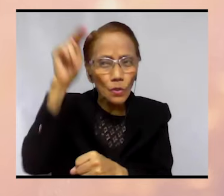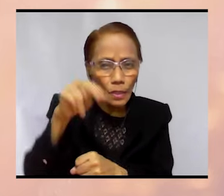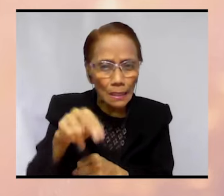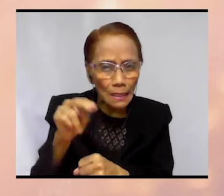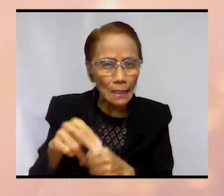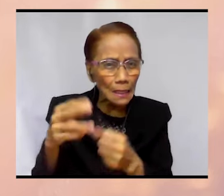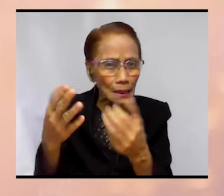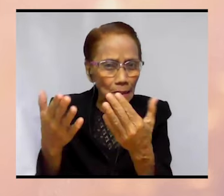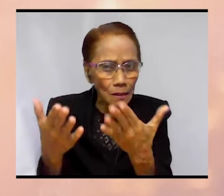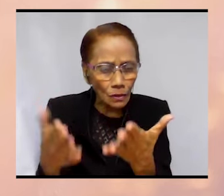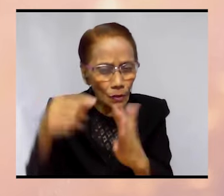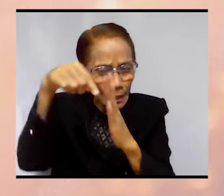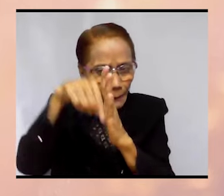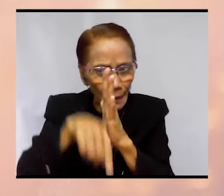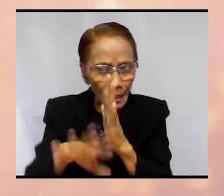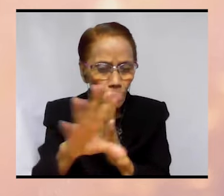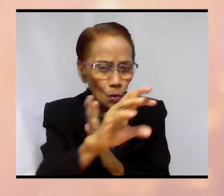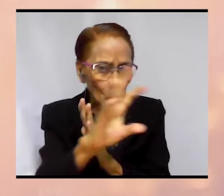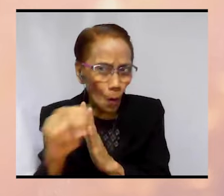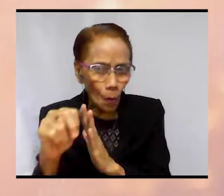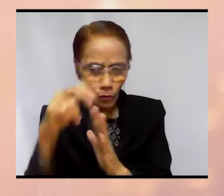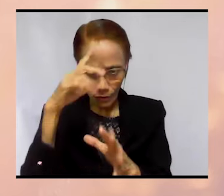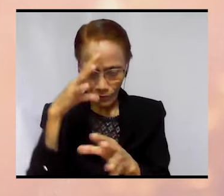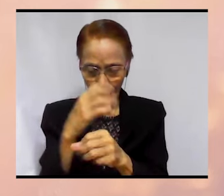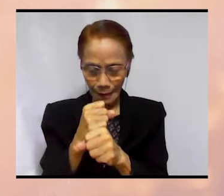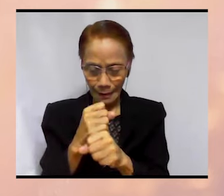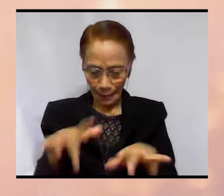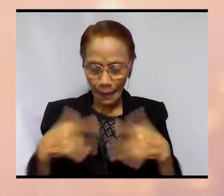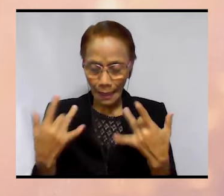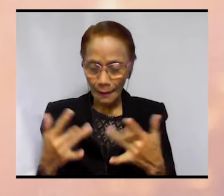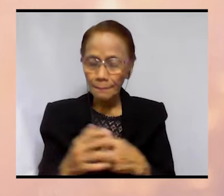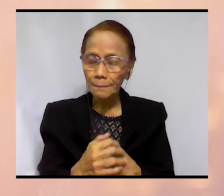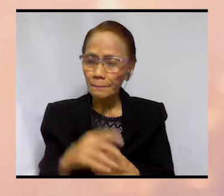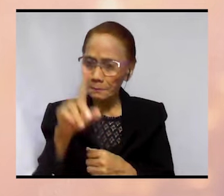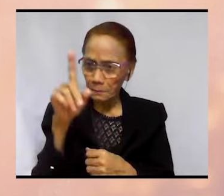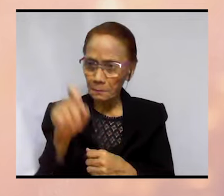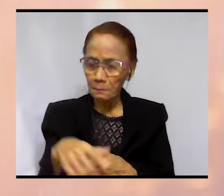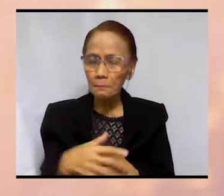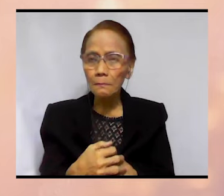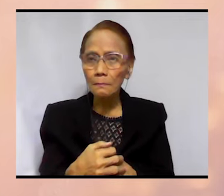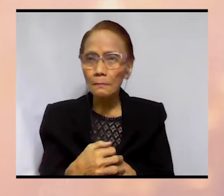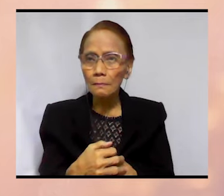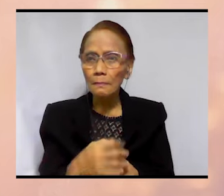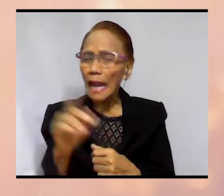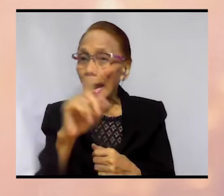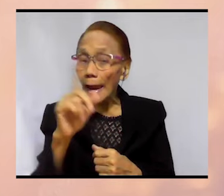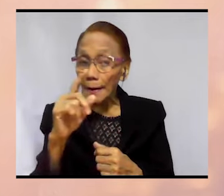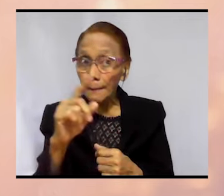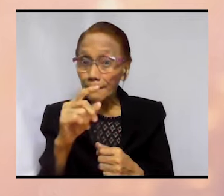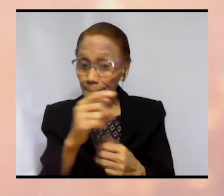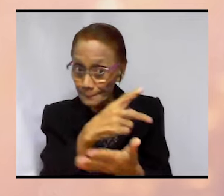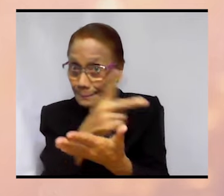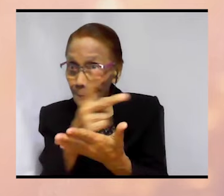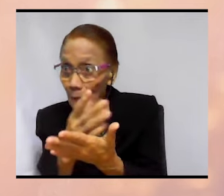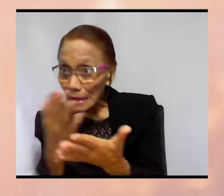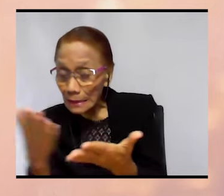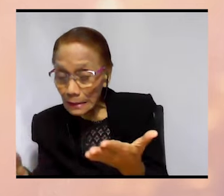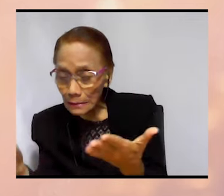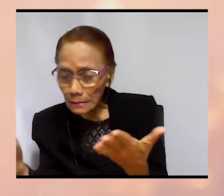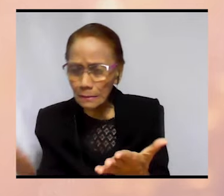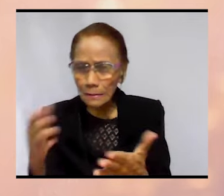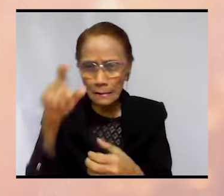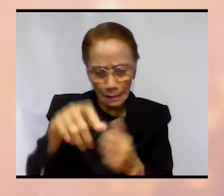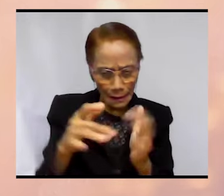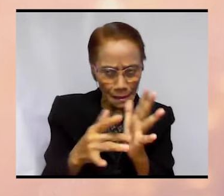deepen in your own faith life? Anong mga bahagi ng buhay pananampalataya ni Jesus na